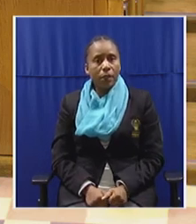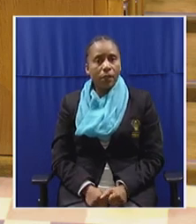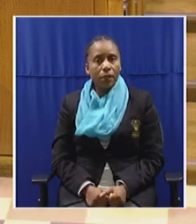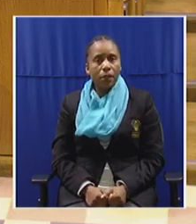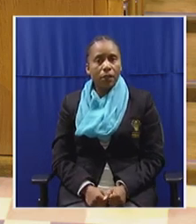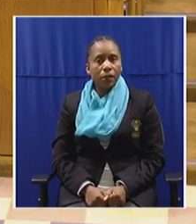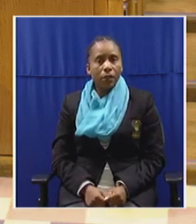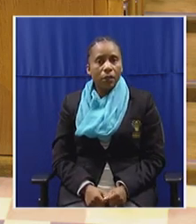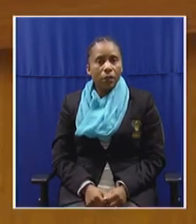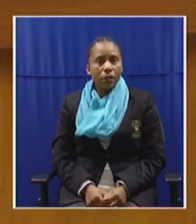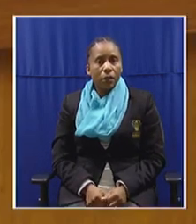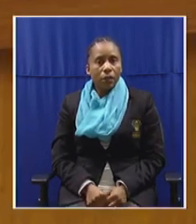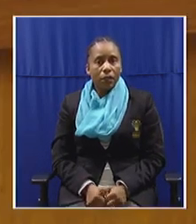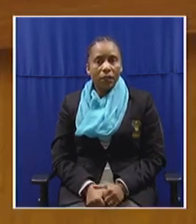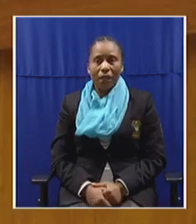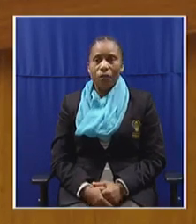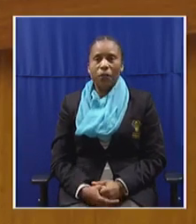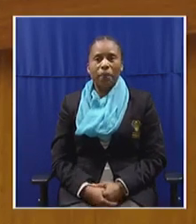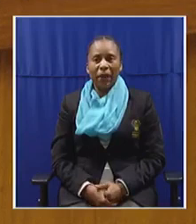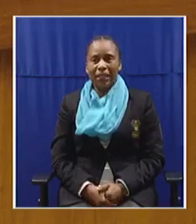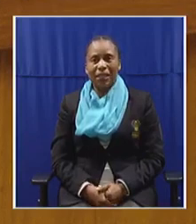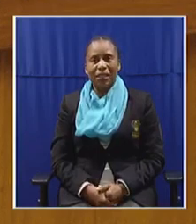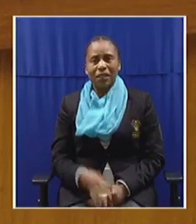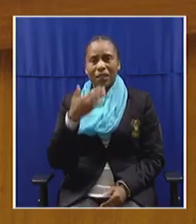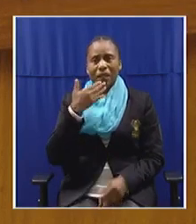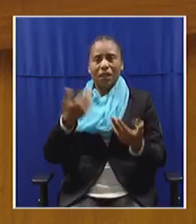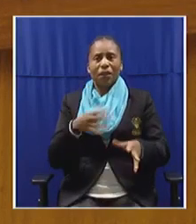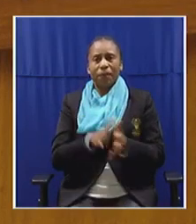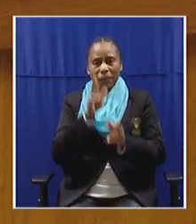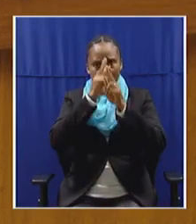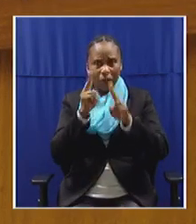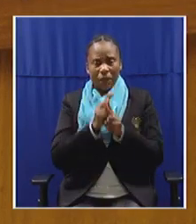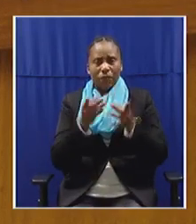Order, honorable members. Thank you very much, Honorable Chairperson.